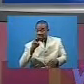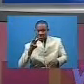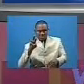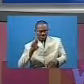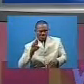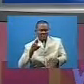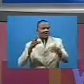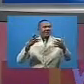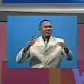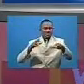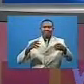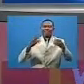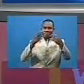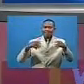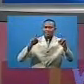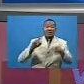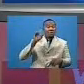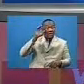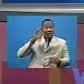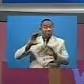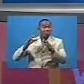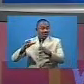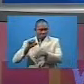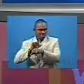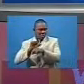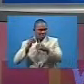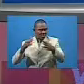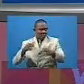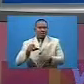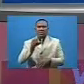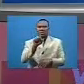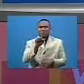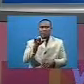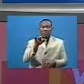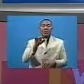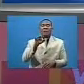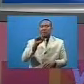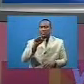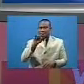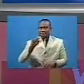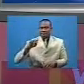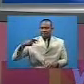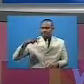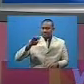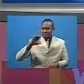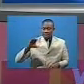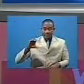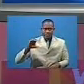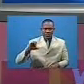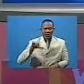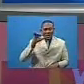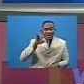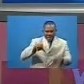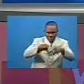has been successfully carried out by the Chinese company on the project Sinopec. With the completion of this component of the